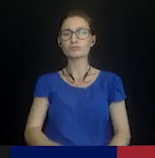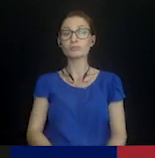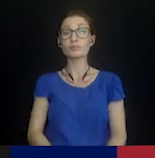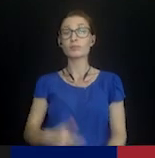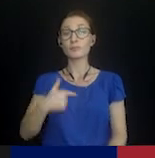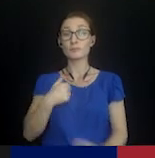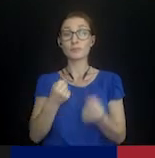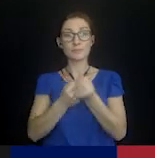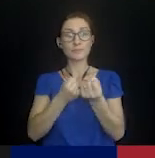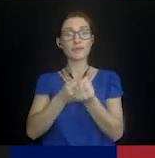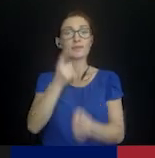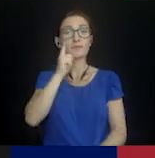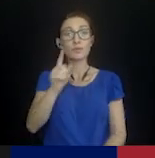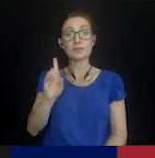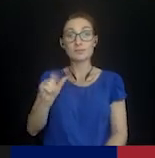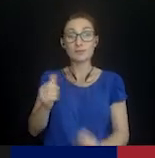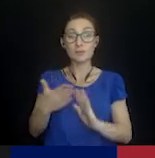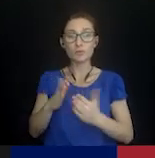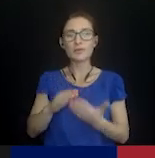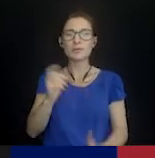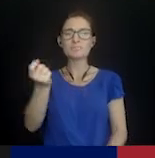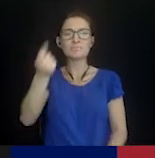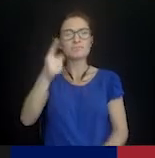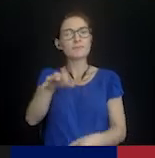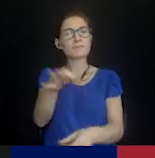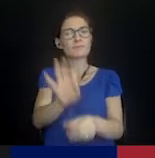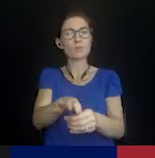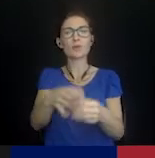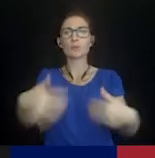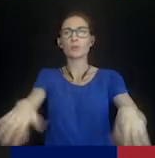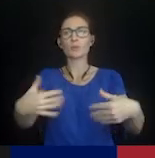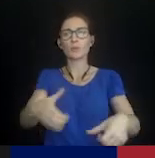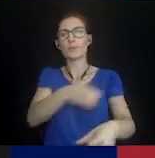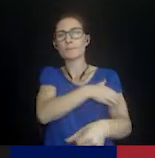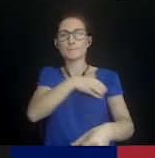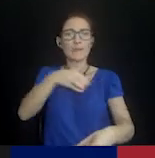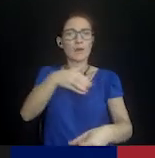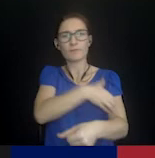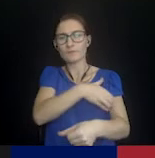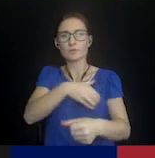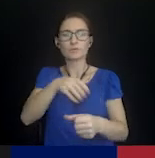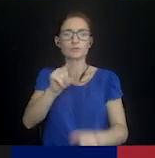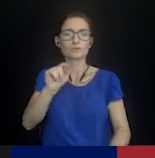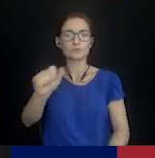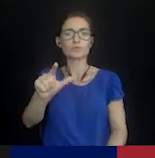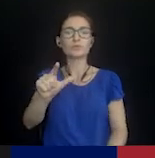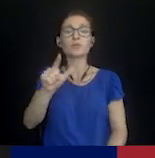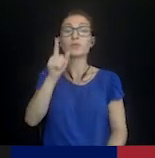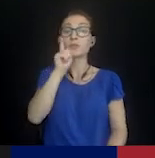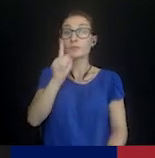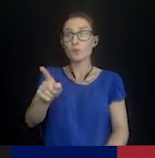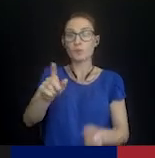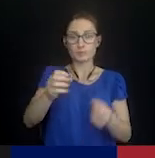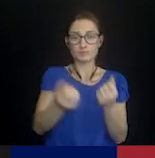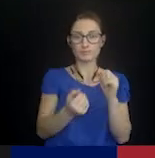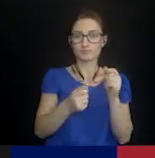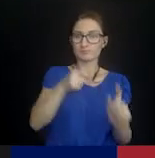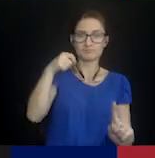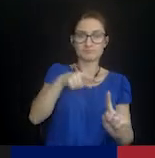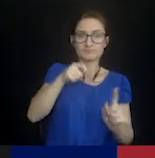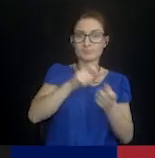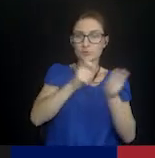I understand that voting is a powerful tool to spark change and challenge barriers for our most